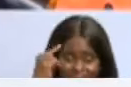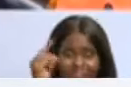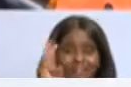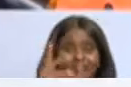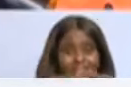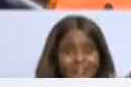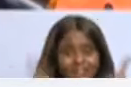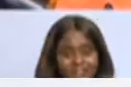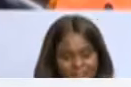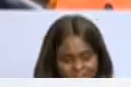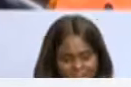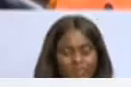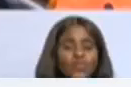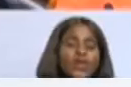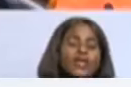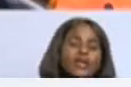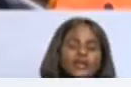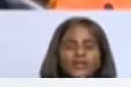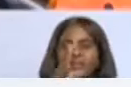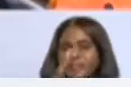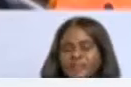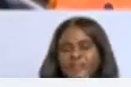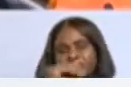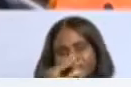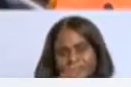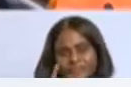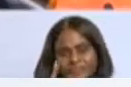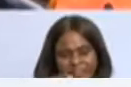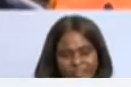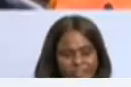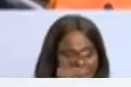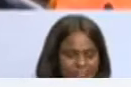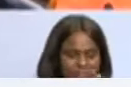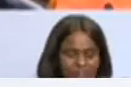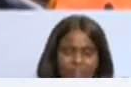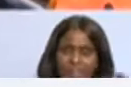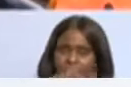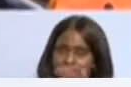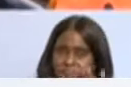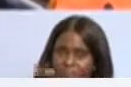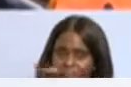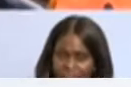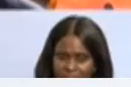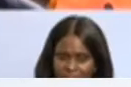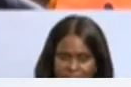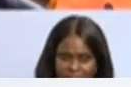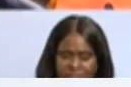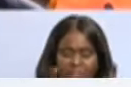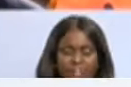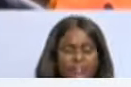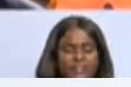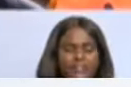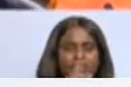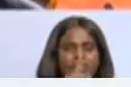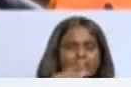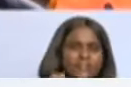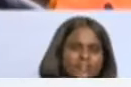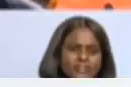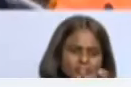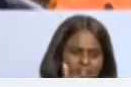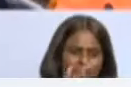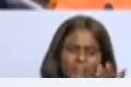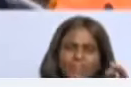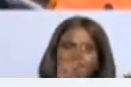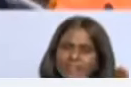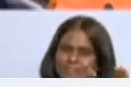working very hard. Madam Speaker, in the petroleum subsector, we have continued to ensure security of supply of petroleum